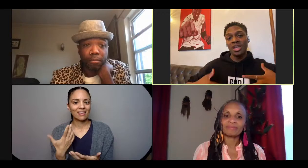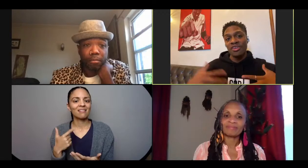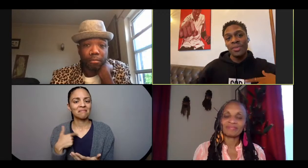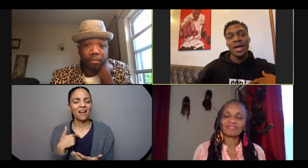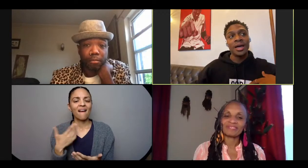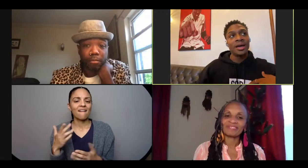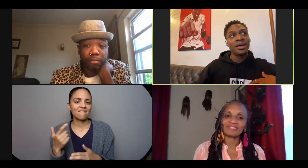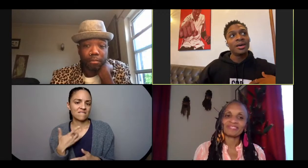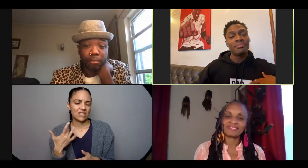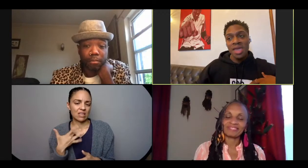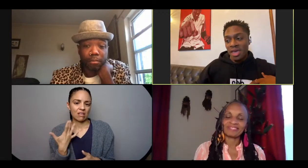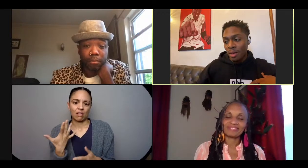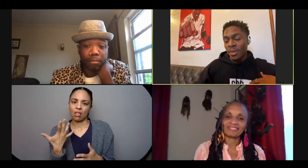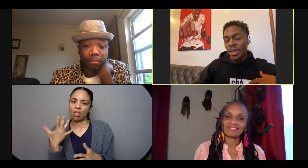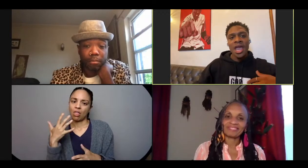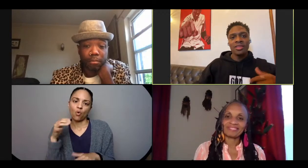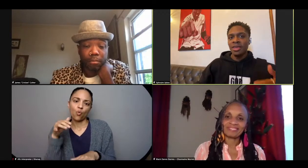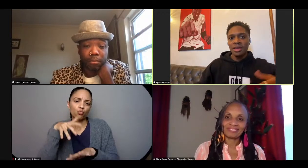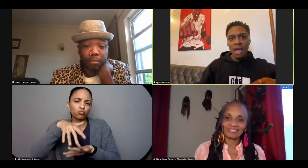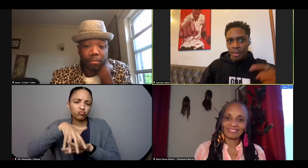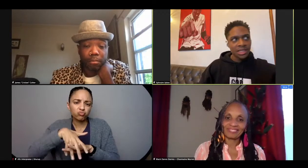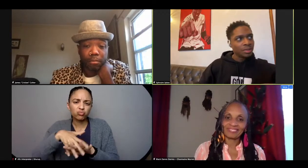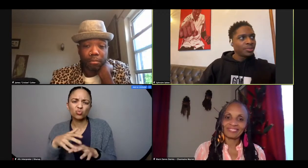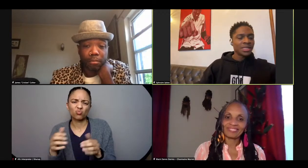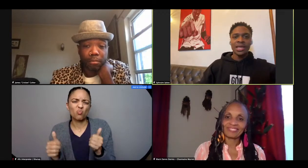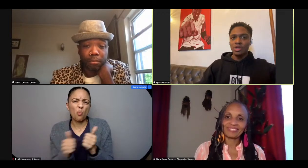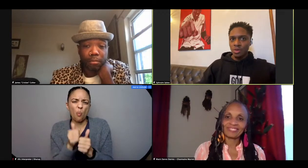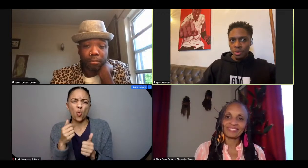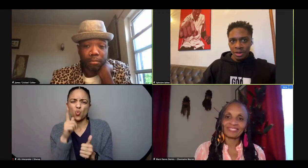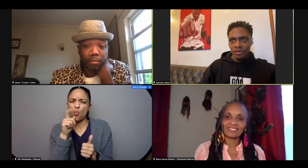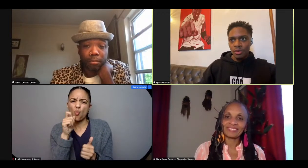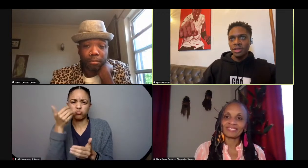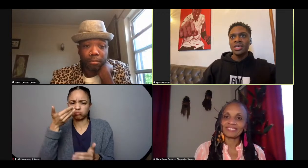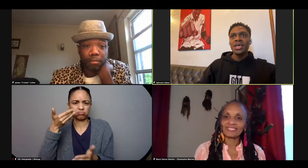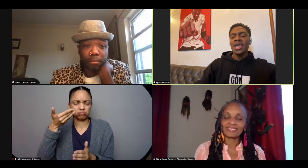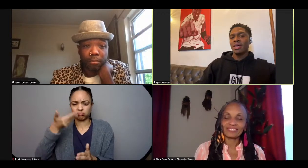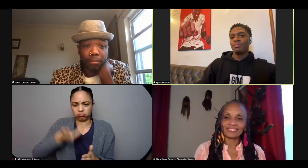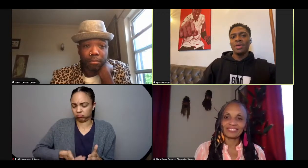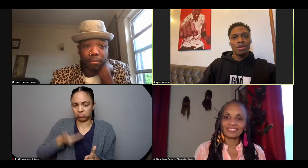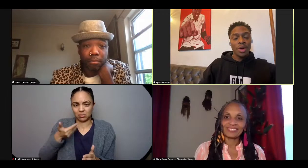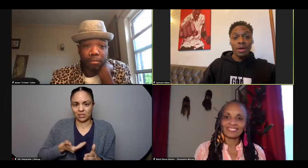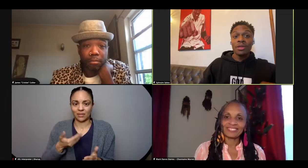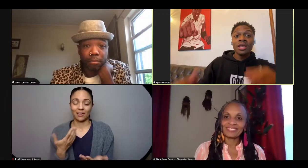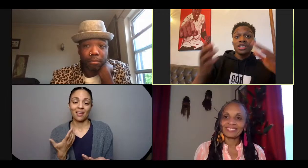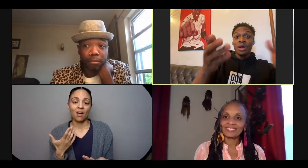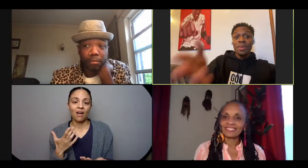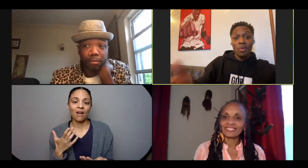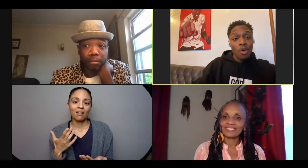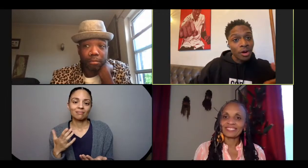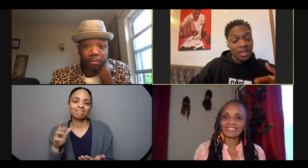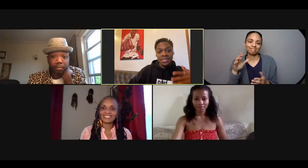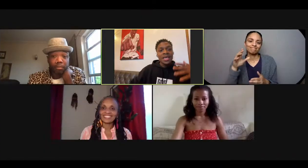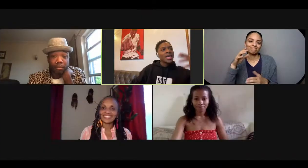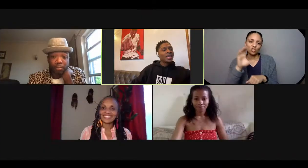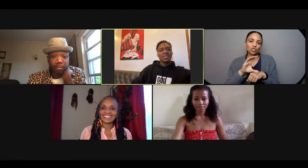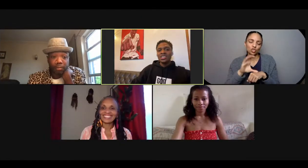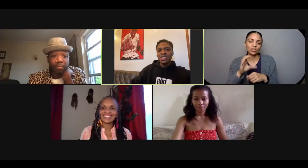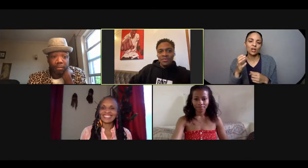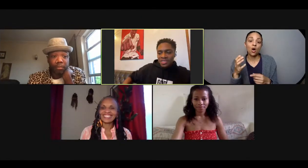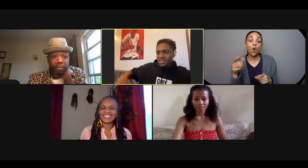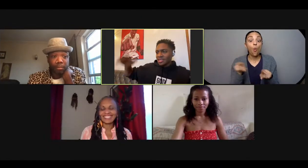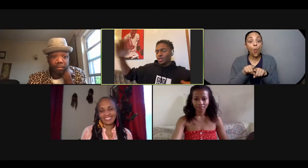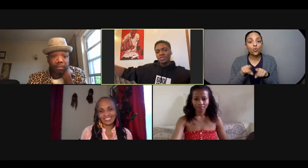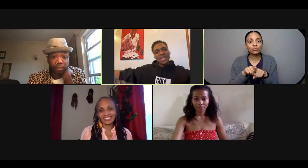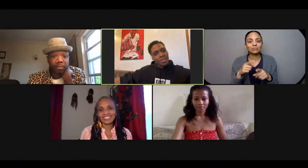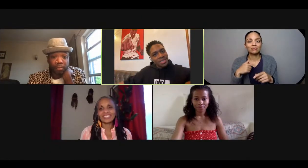majority of my makeup. And then coming to a place like New York, of course, and being around Charmaine Warrens and Denise